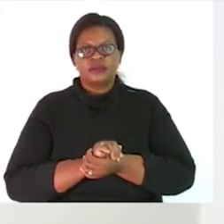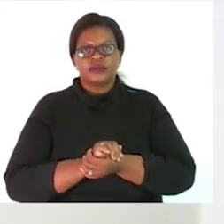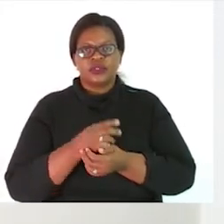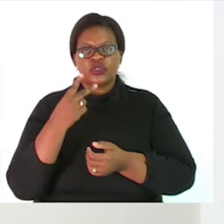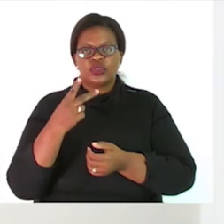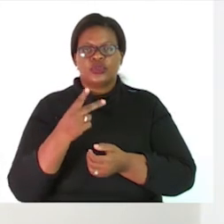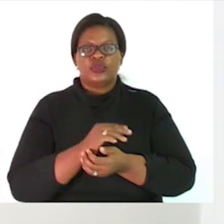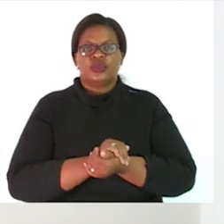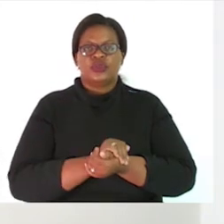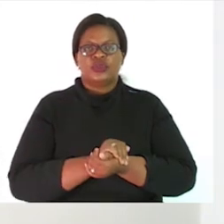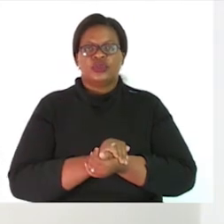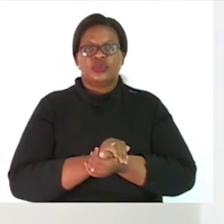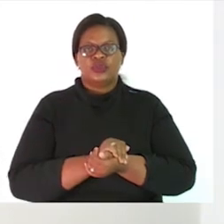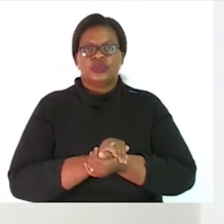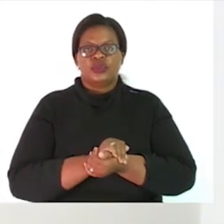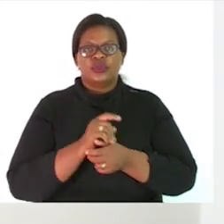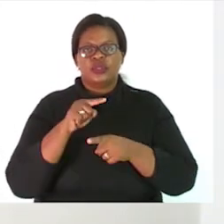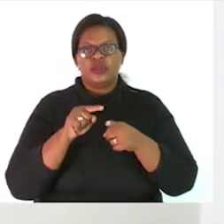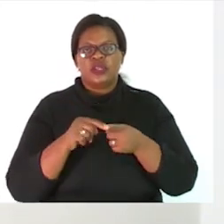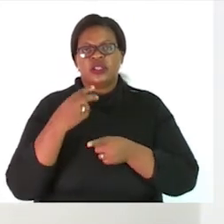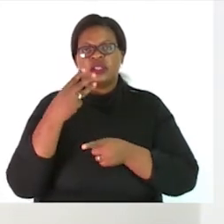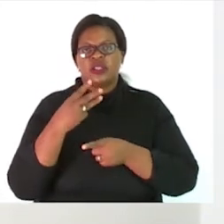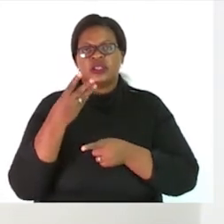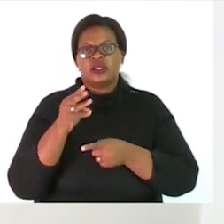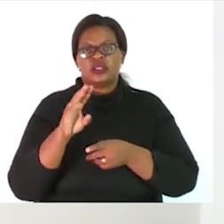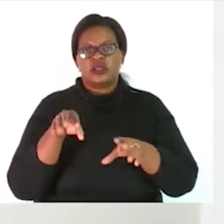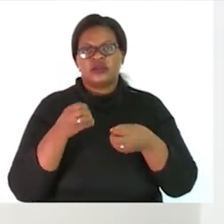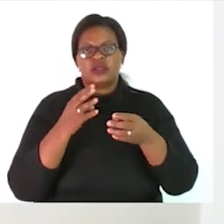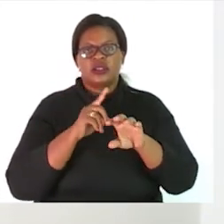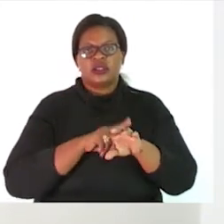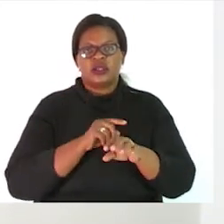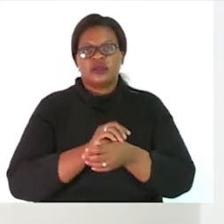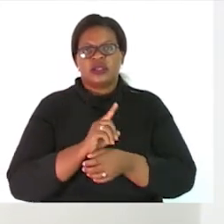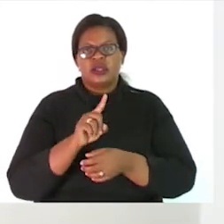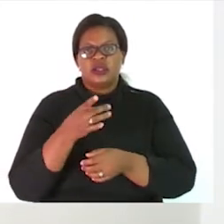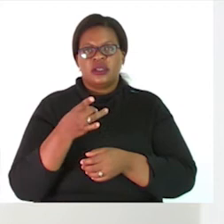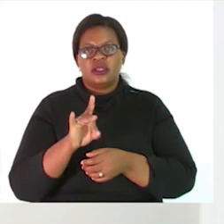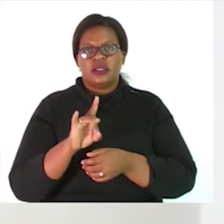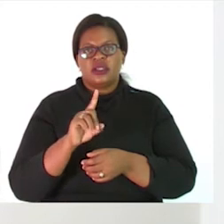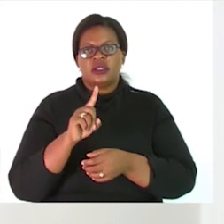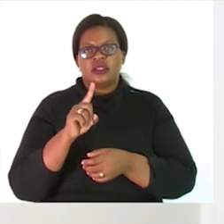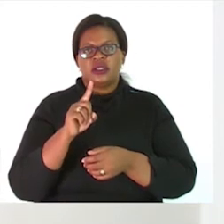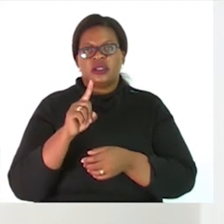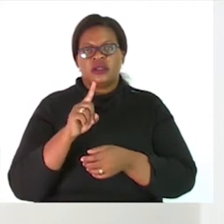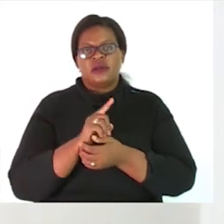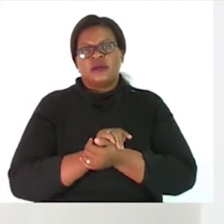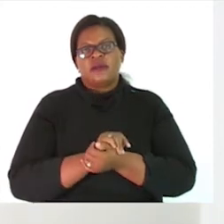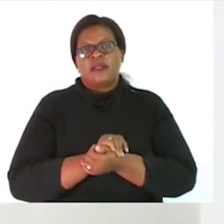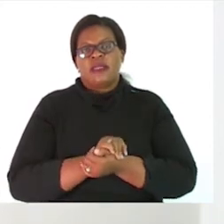2 divide into 36, how many times? 18. 18 times. Yes, yes. Clever